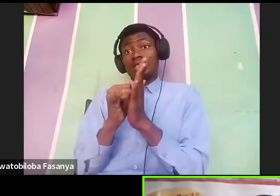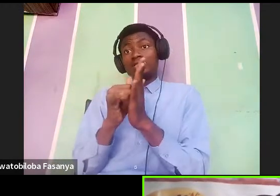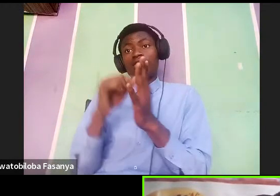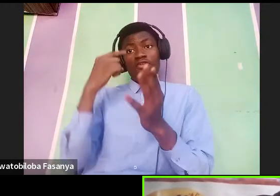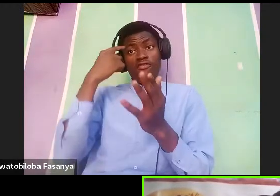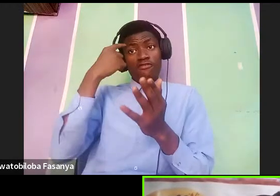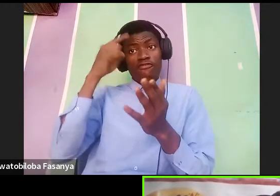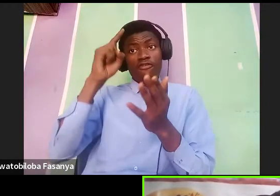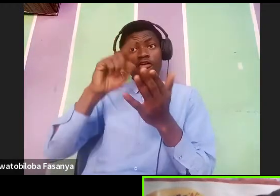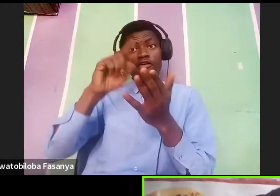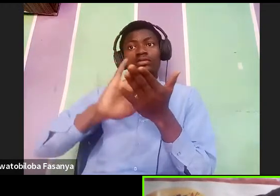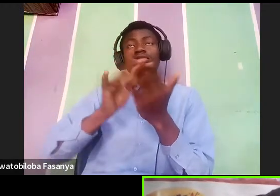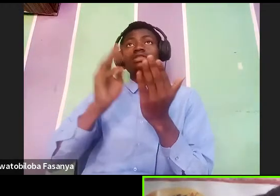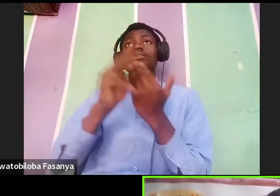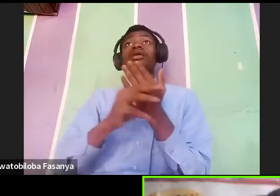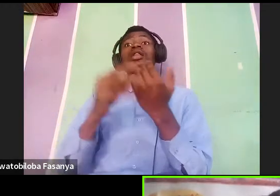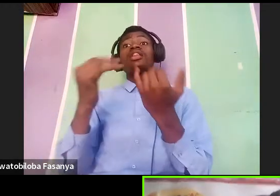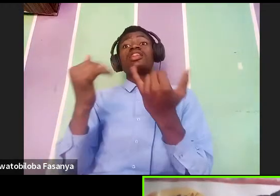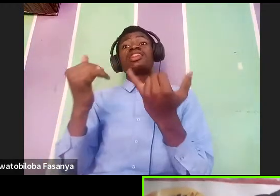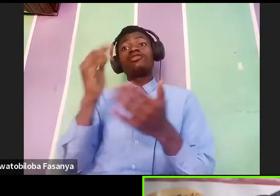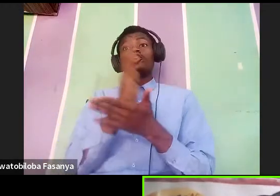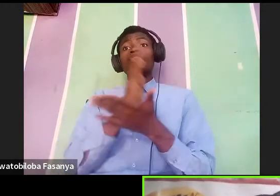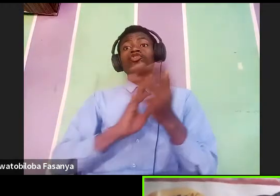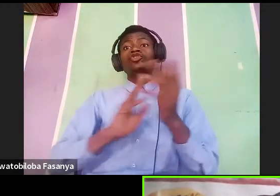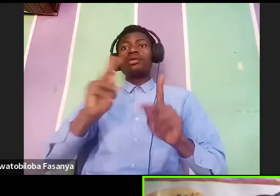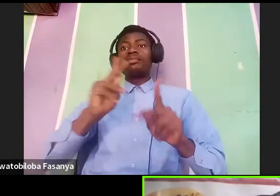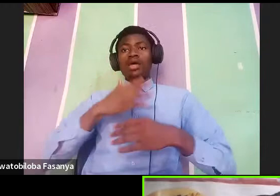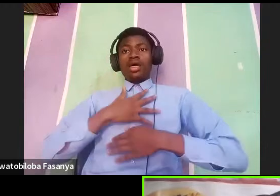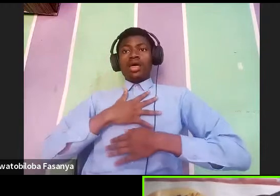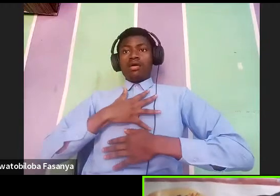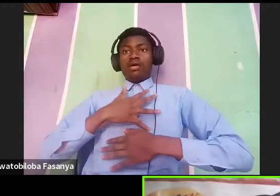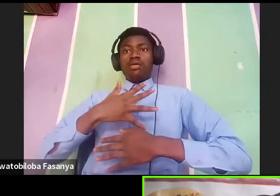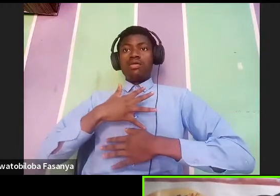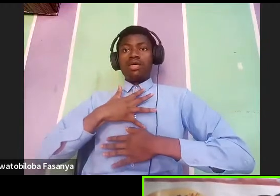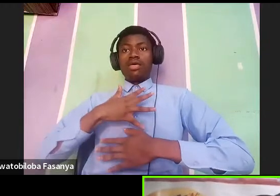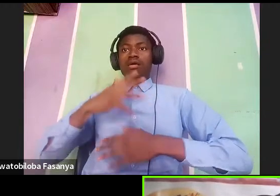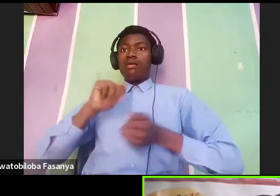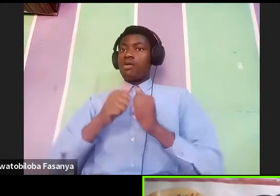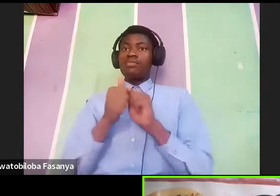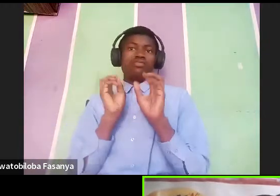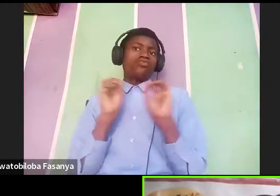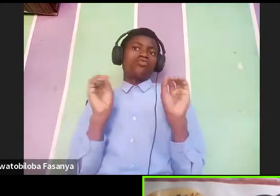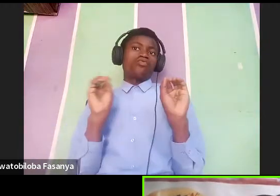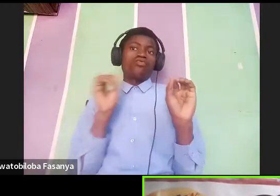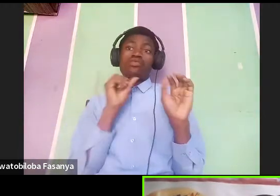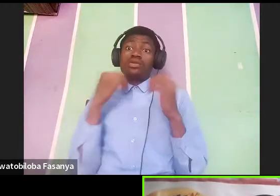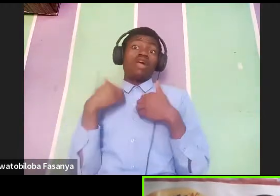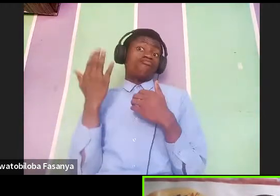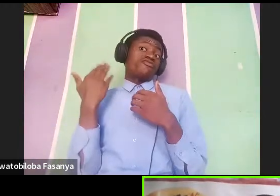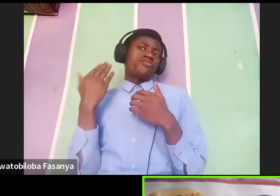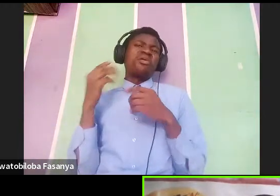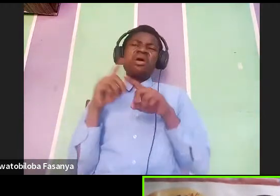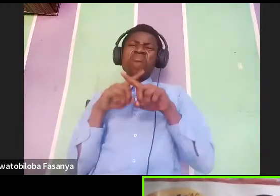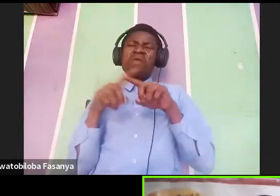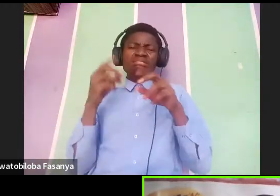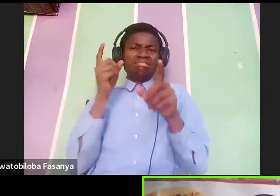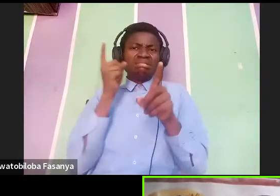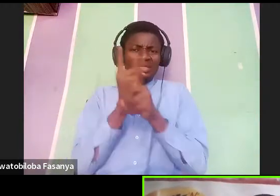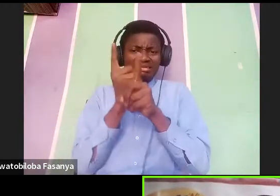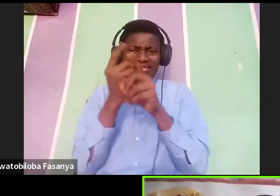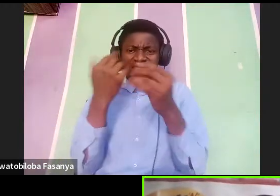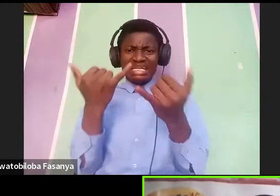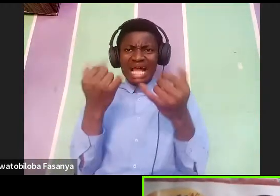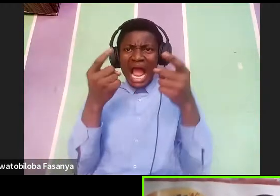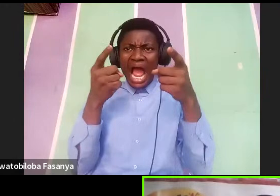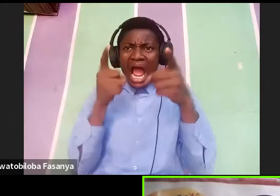asthmatic, and all of a sudden they just have difficulty in breathing. So what do you think anyone that is around